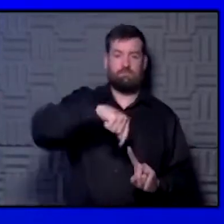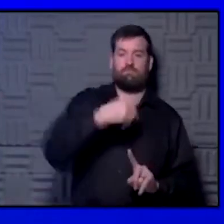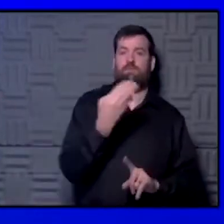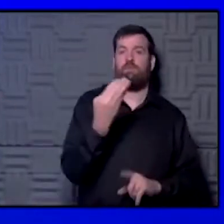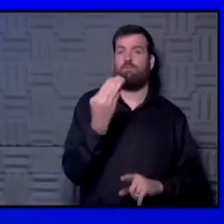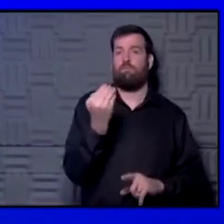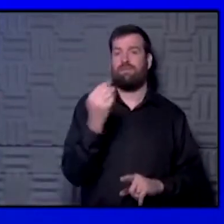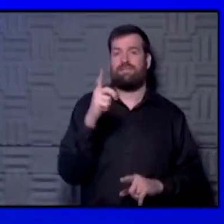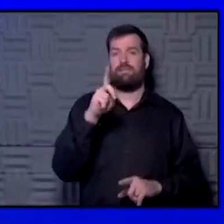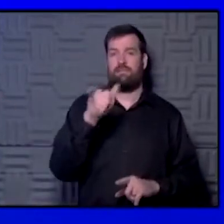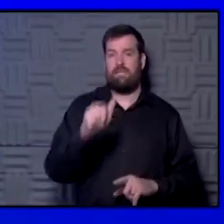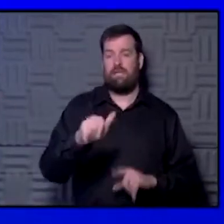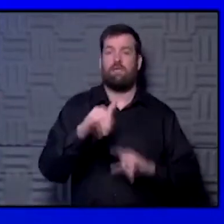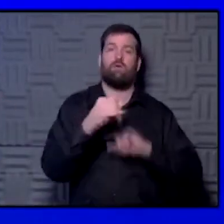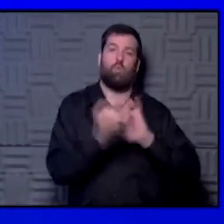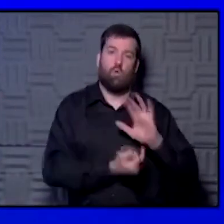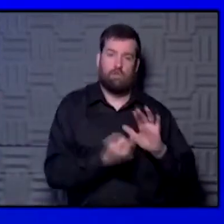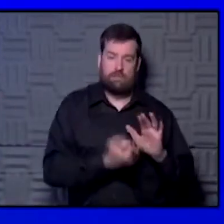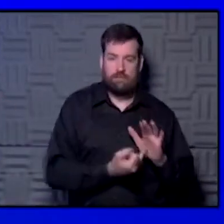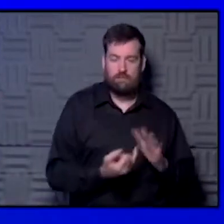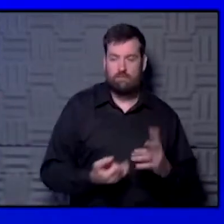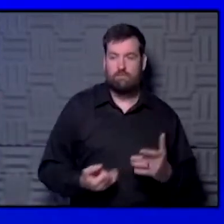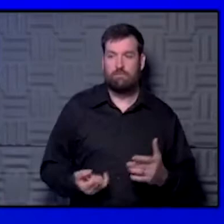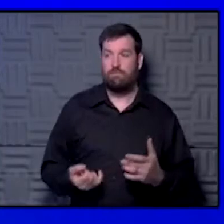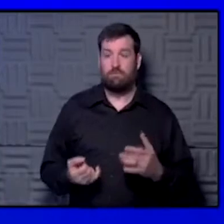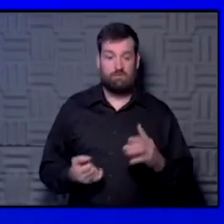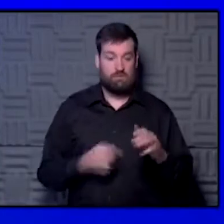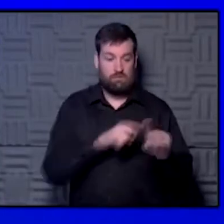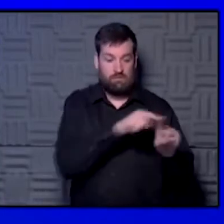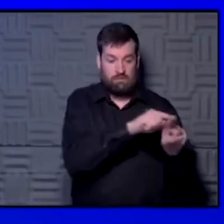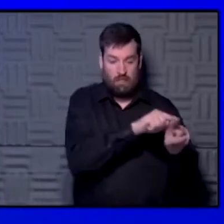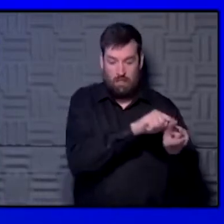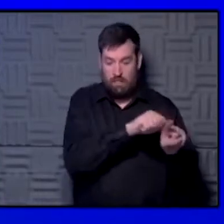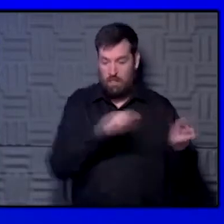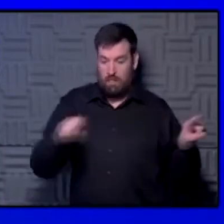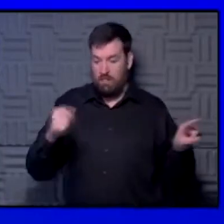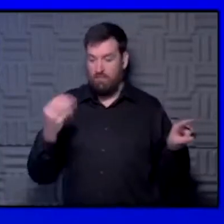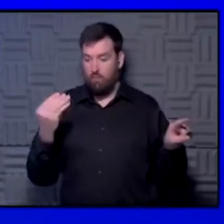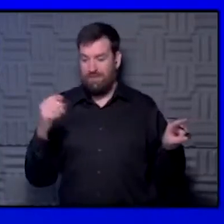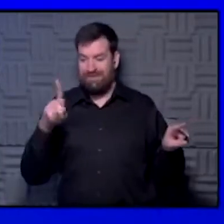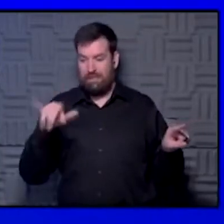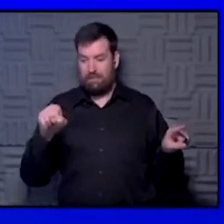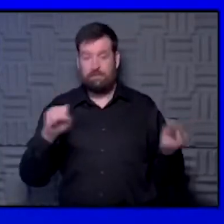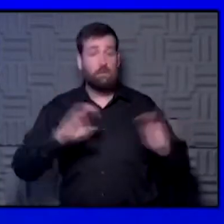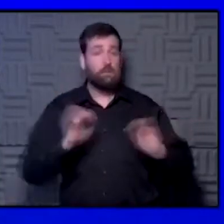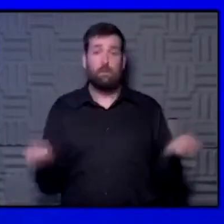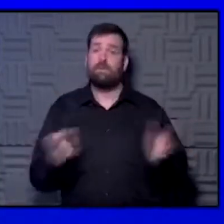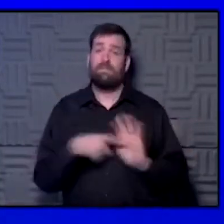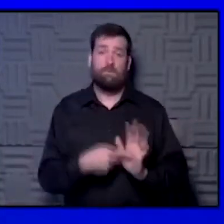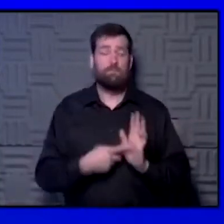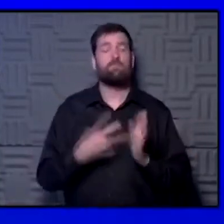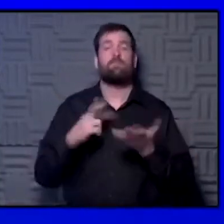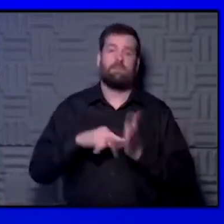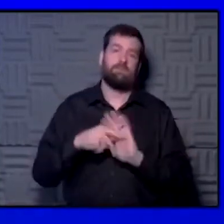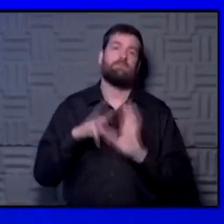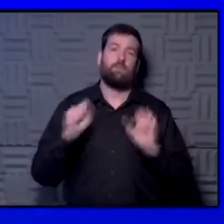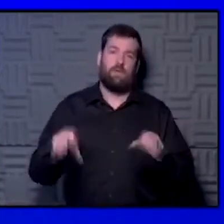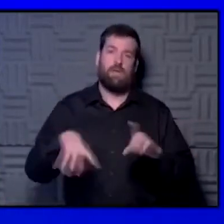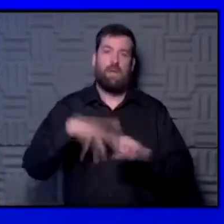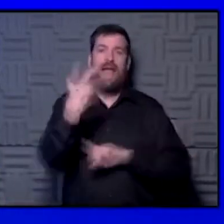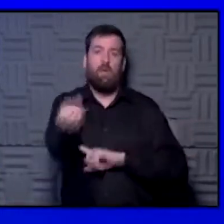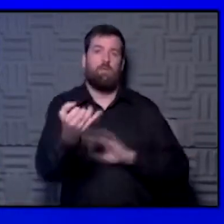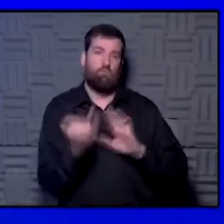quarantine period that we talk about. It's at that 14 days, if you haven't had symptoms, then you are okay to come out of